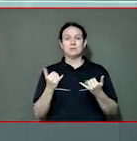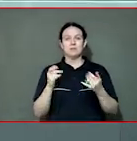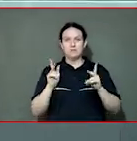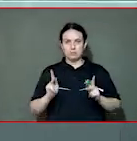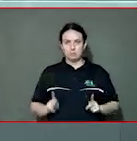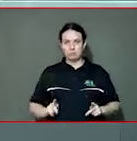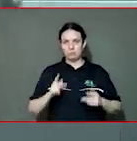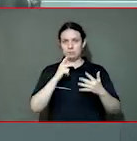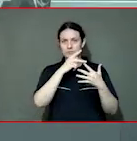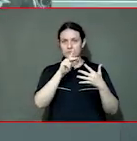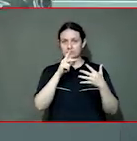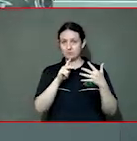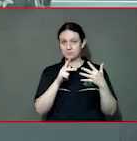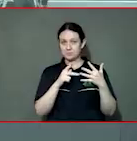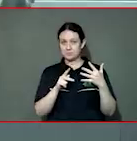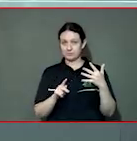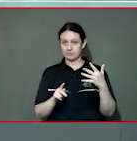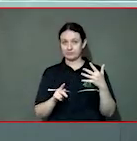physical properties.